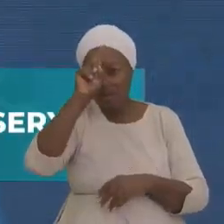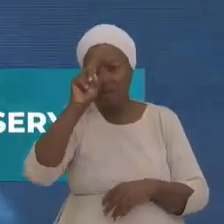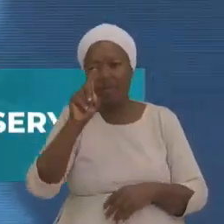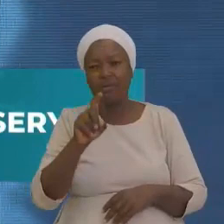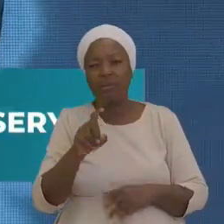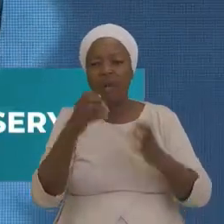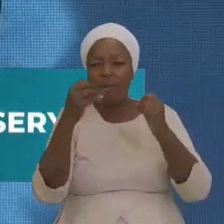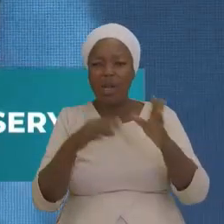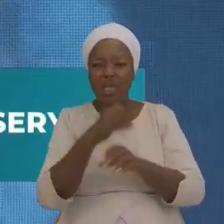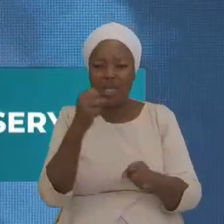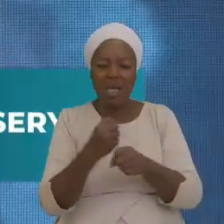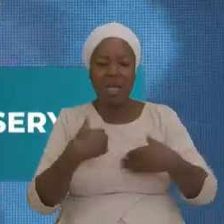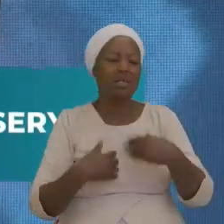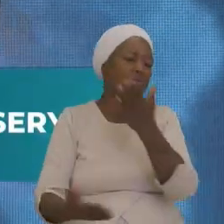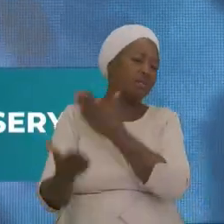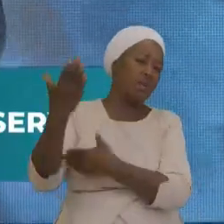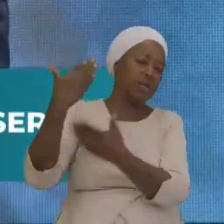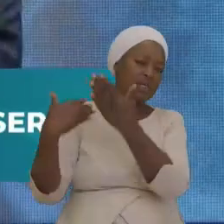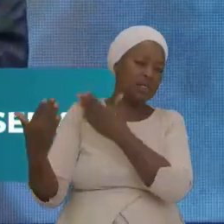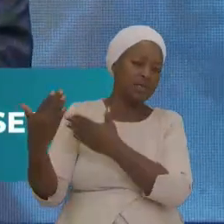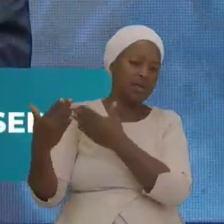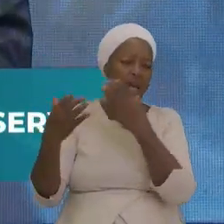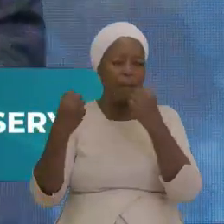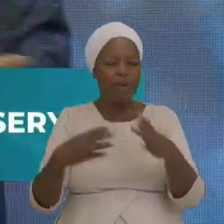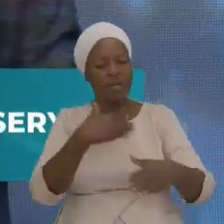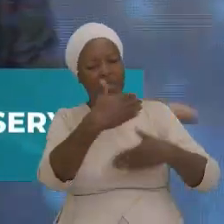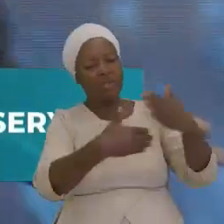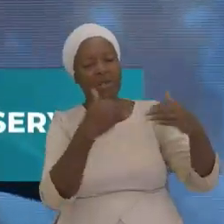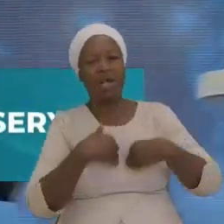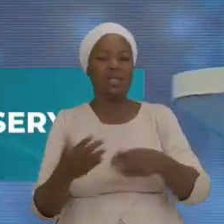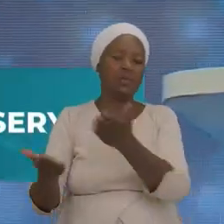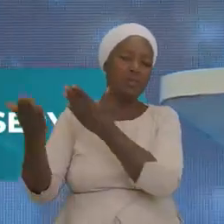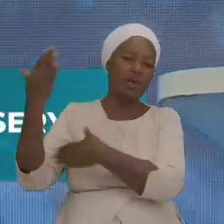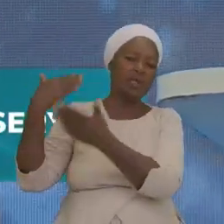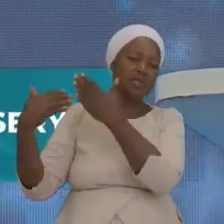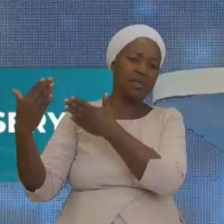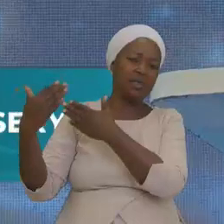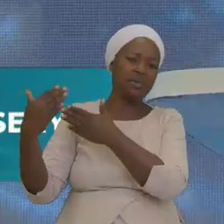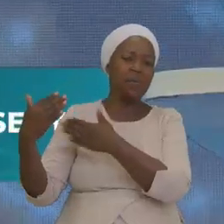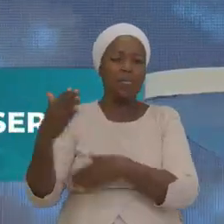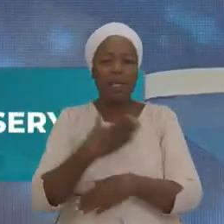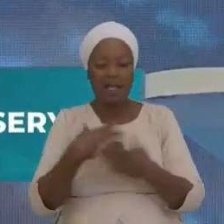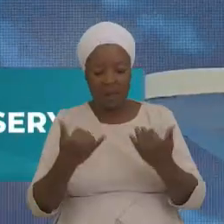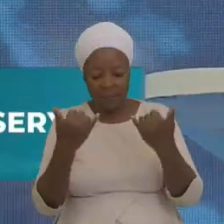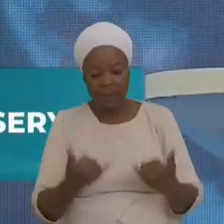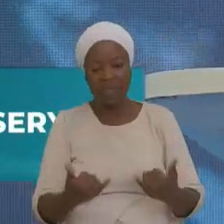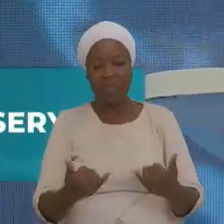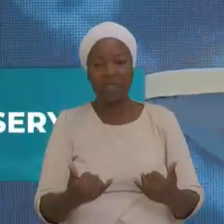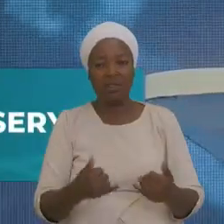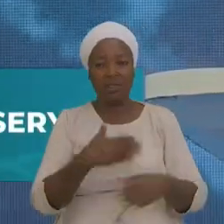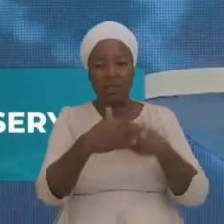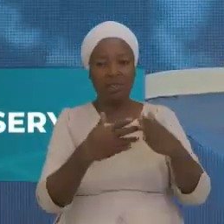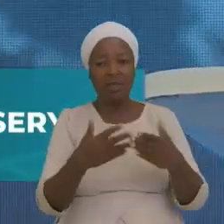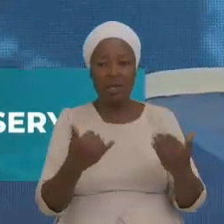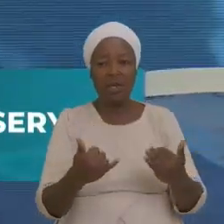Many years have passed. Many generations have passed. And the present generation, they found themselves